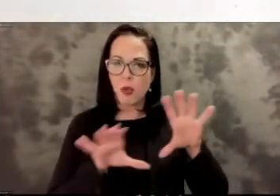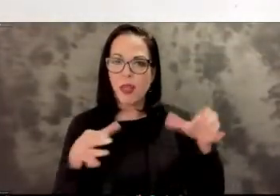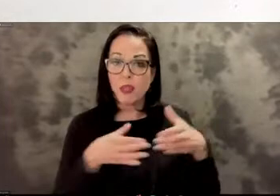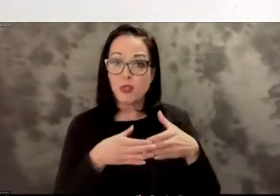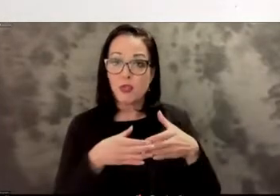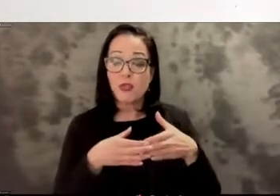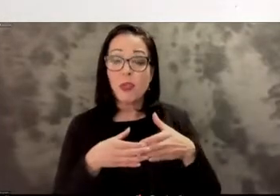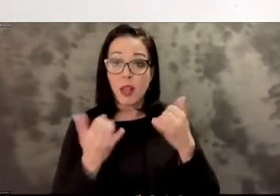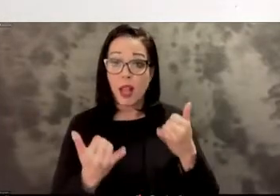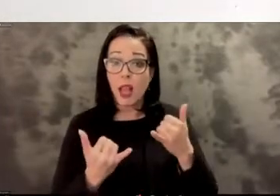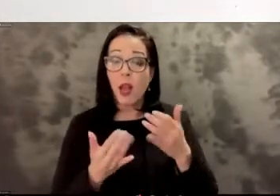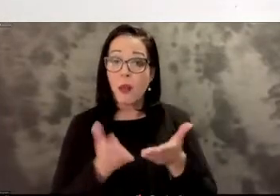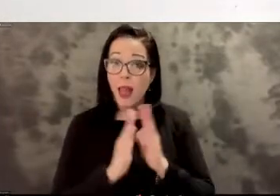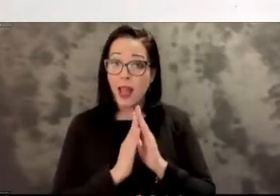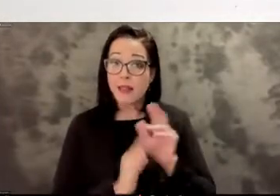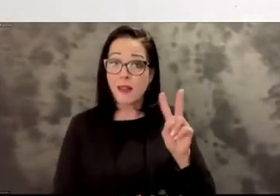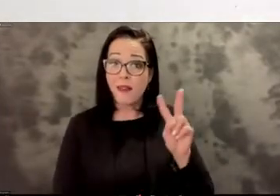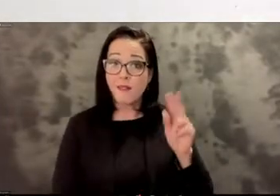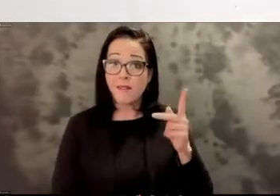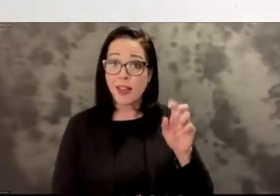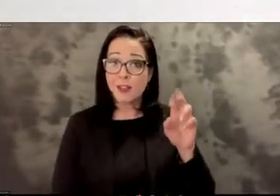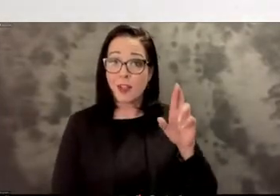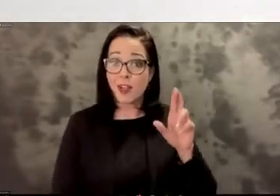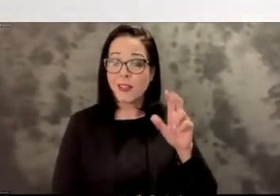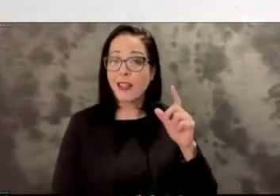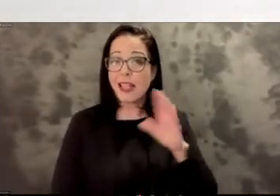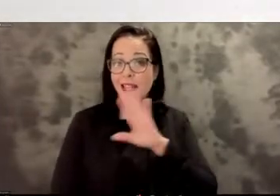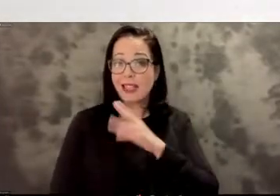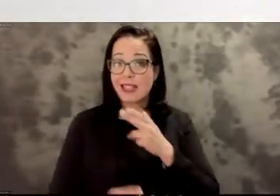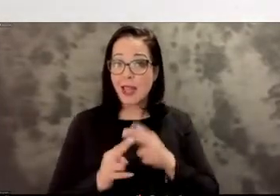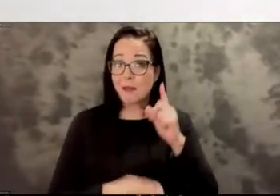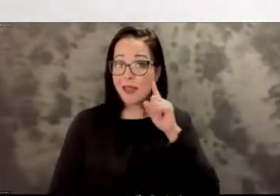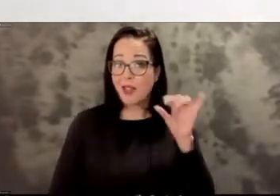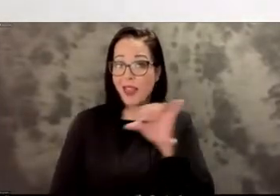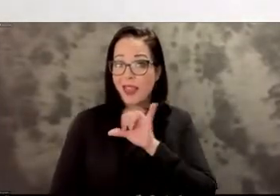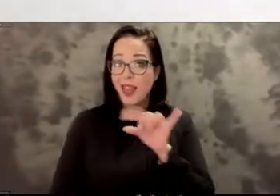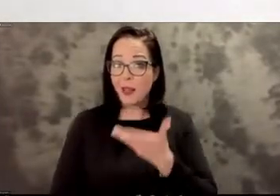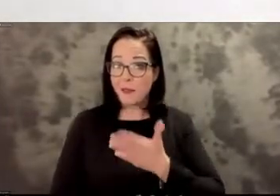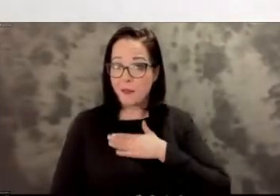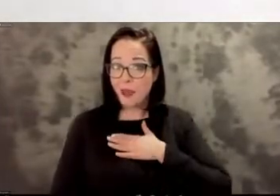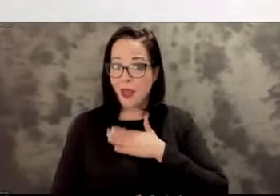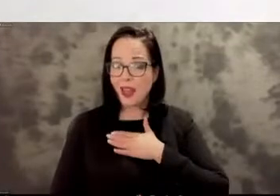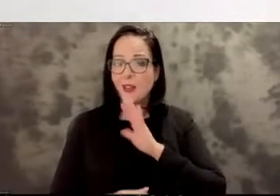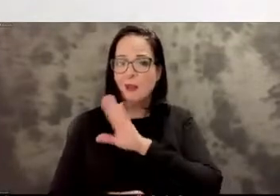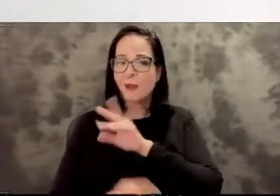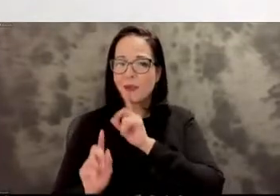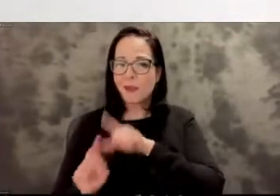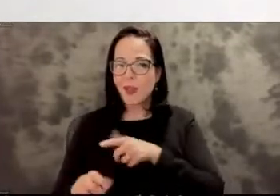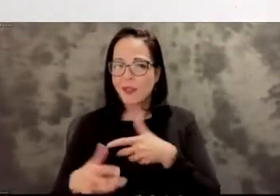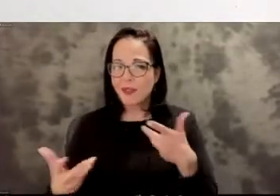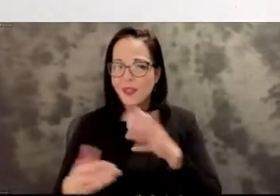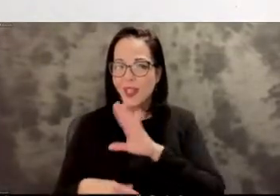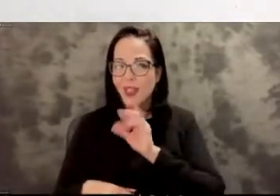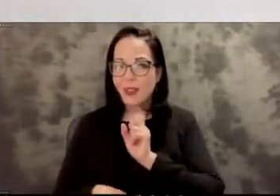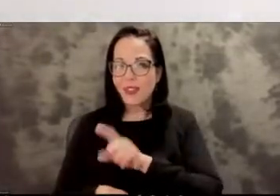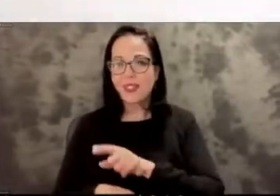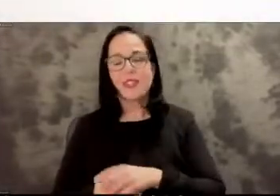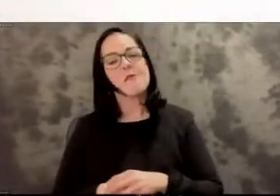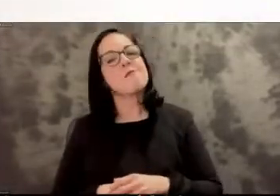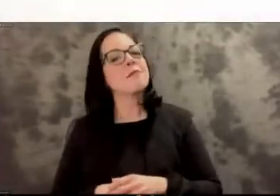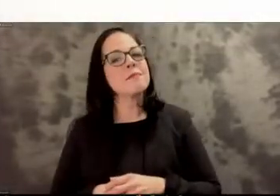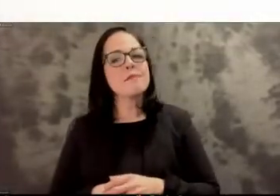ask Victor, since his name sounds very much like mine, how your response would be to that question, Victor.